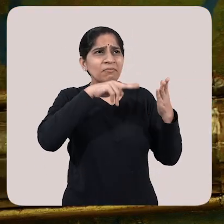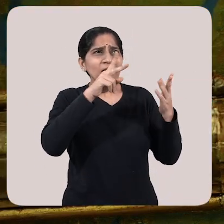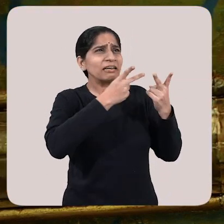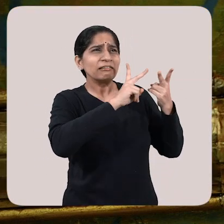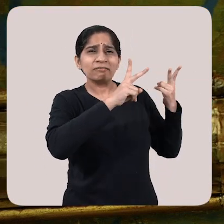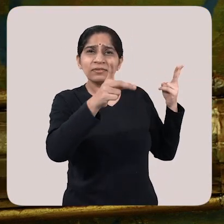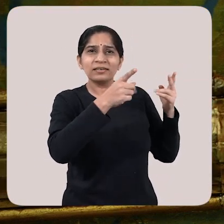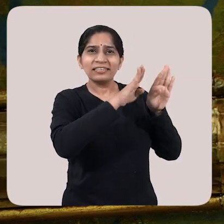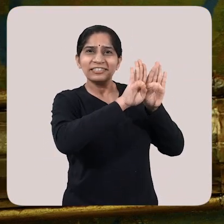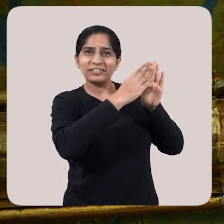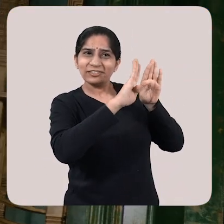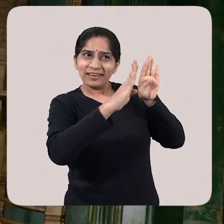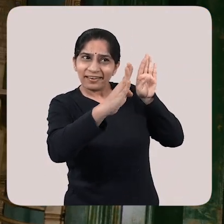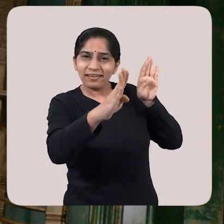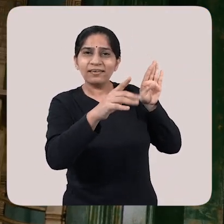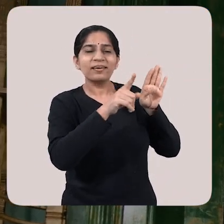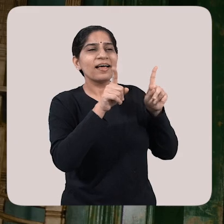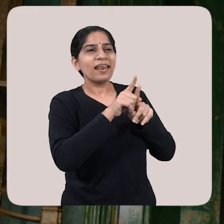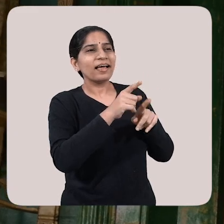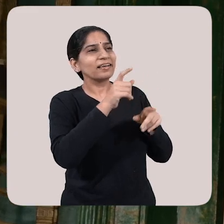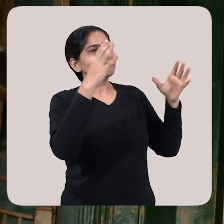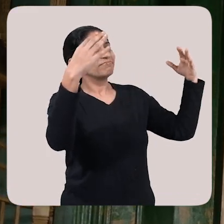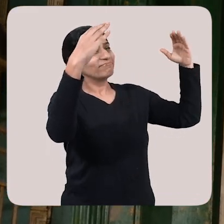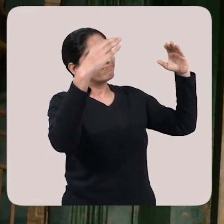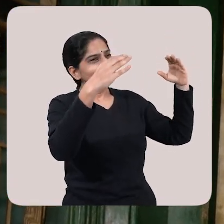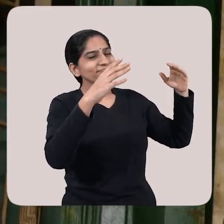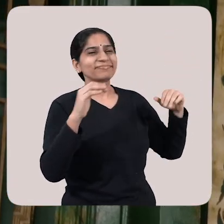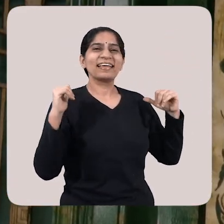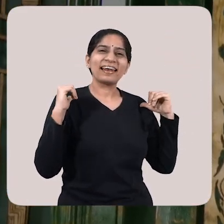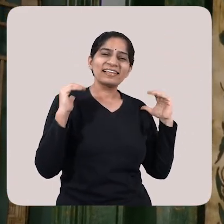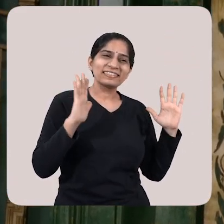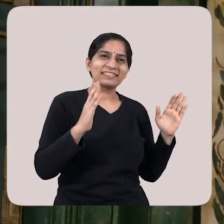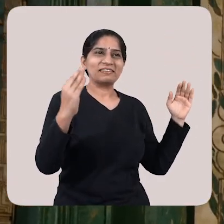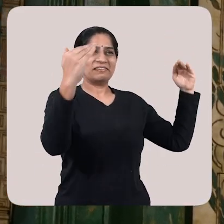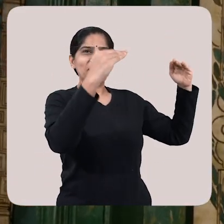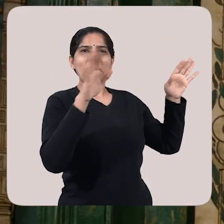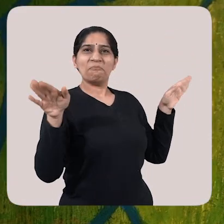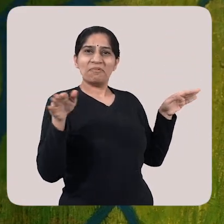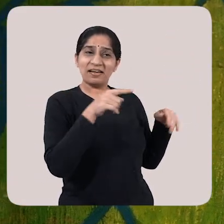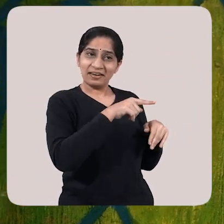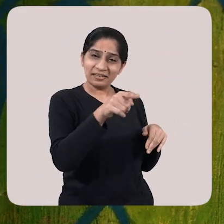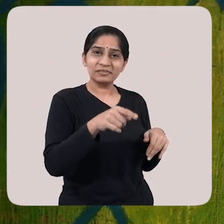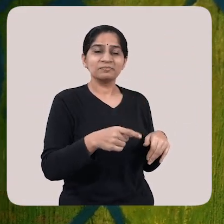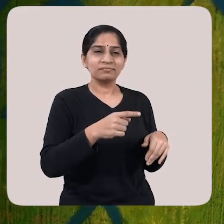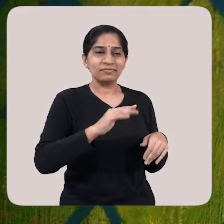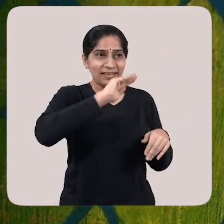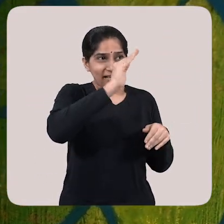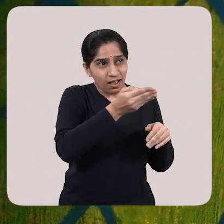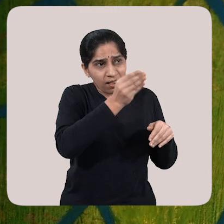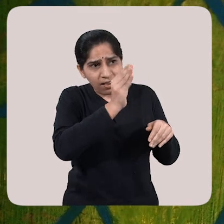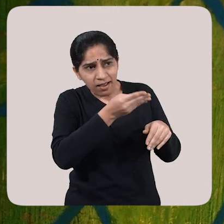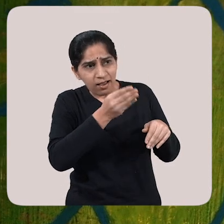Various representations of the peacock came to fill the space, from shutters featuring a pair resting foul to